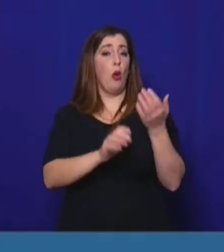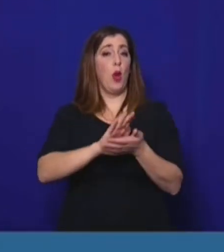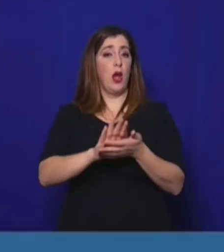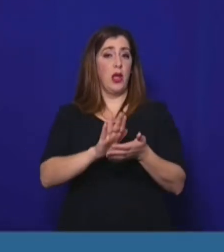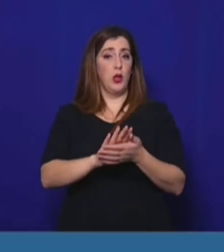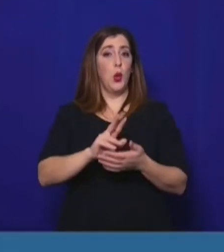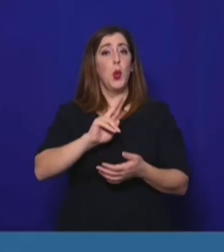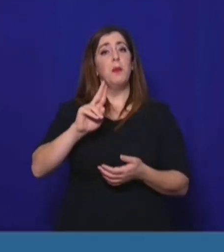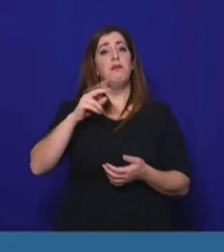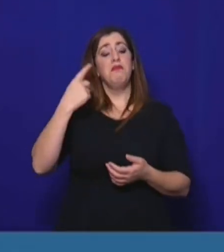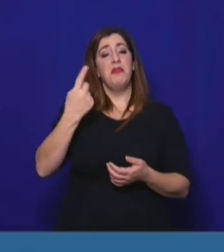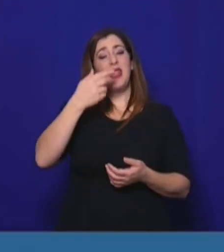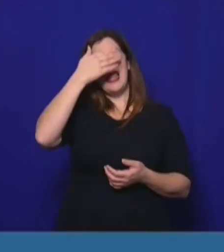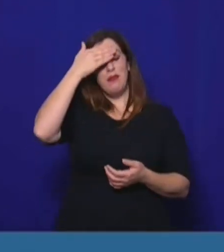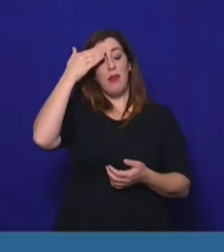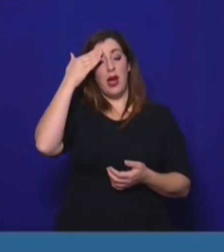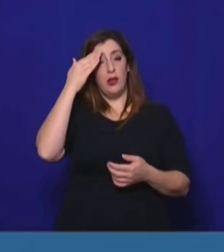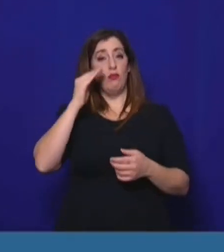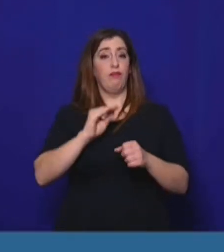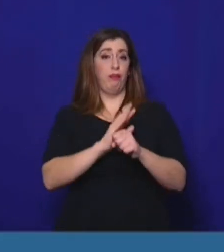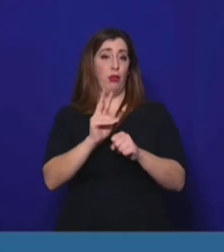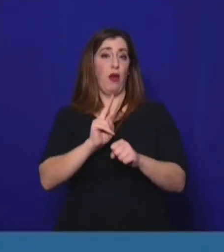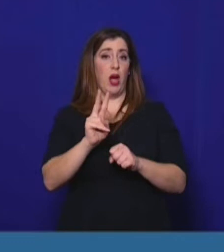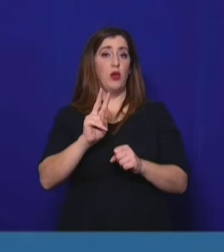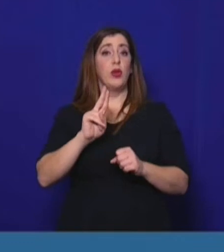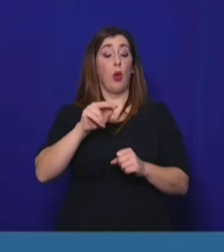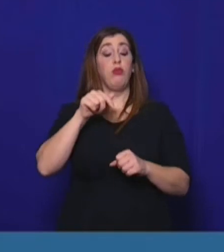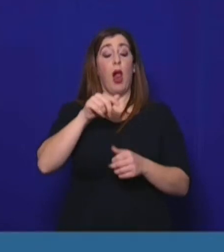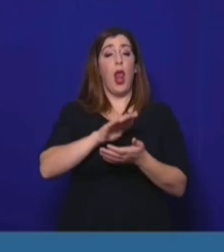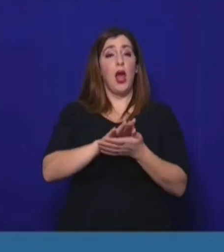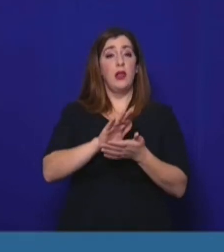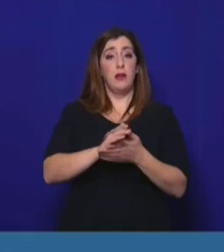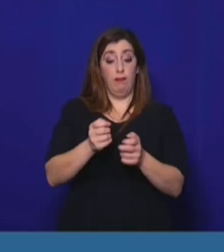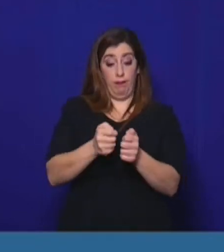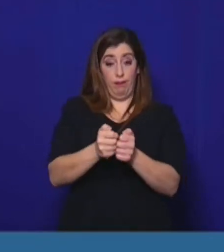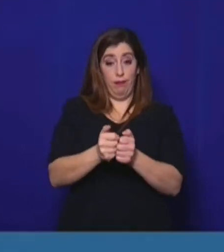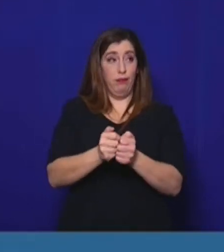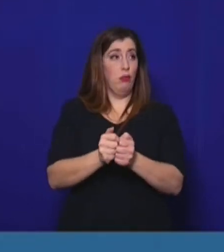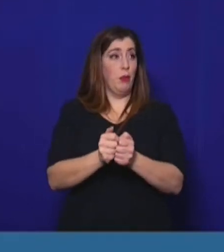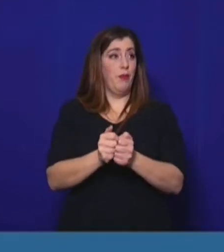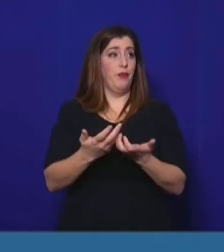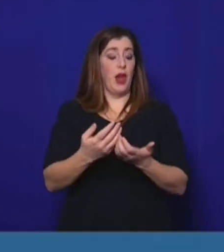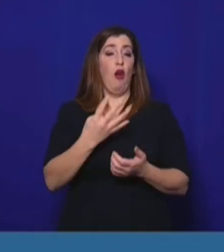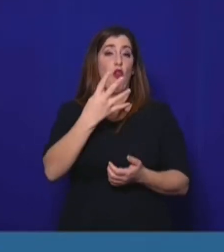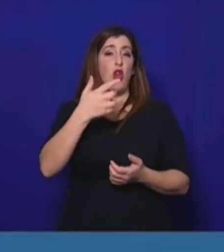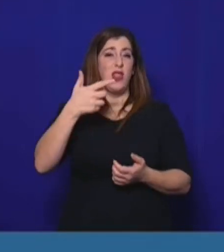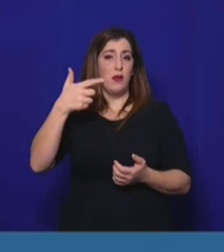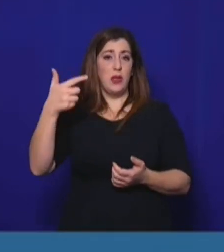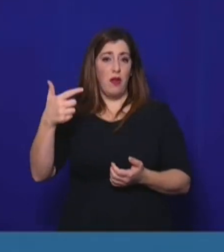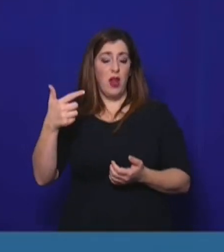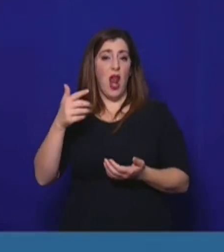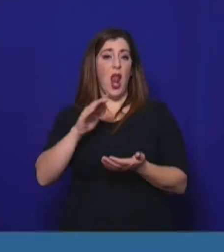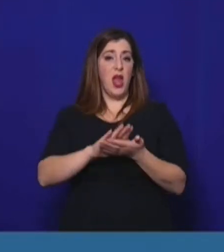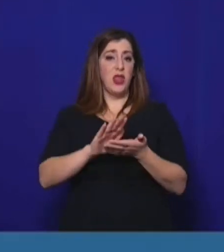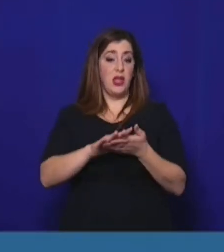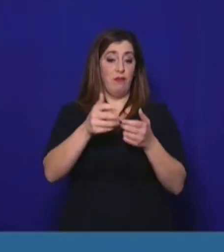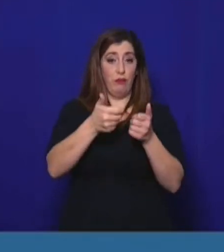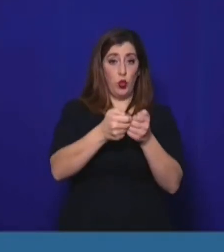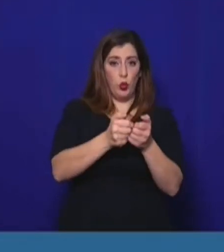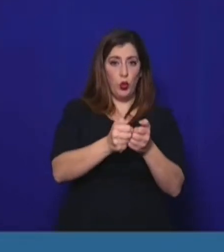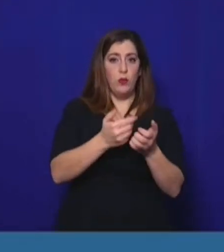il-code li tajnihom aħna. Fakkarkom, dan l-app ħadd ma jkun jaf fejn inti jew inkella ma' min